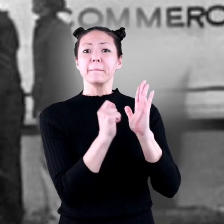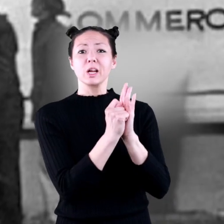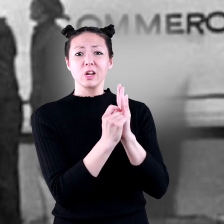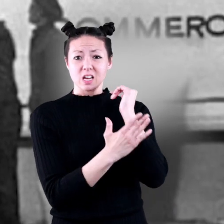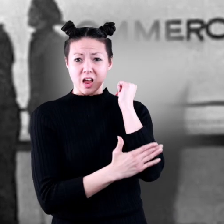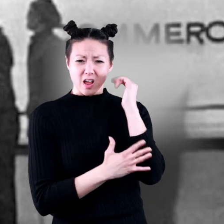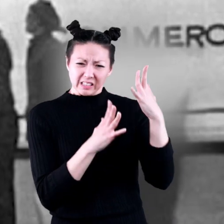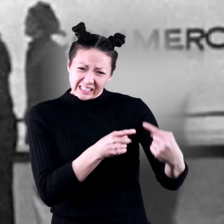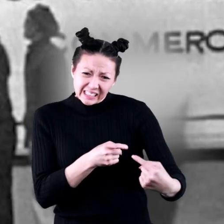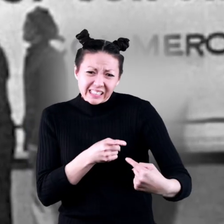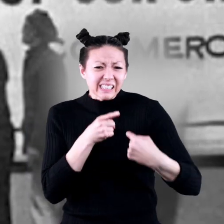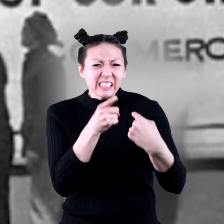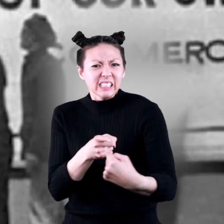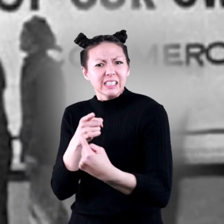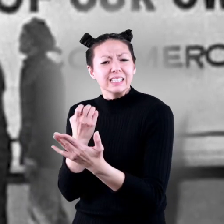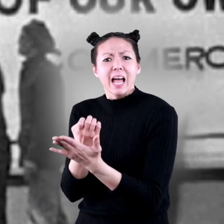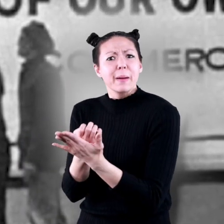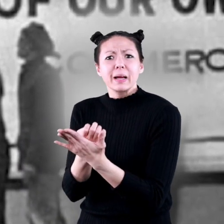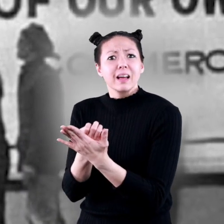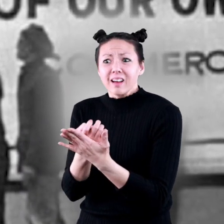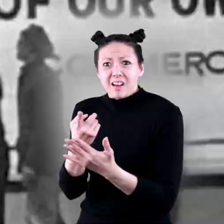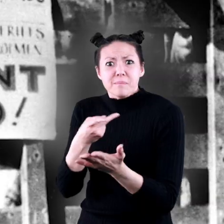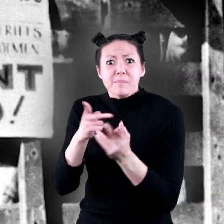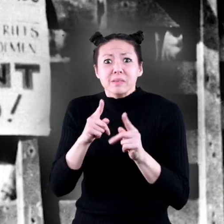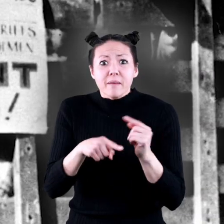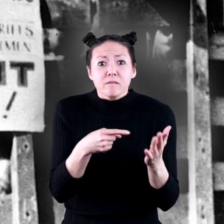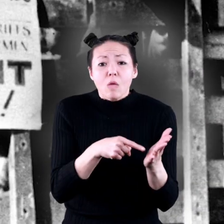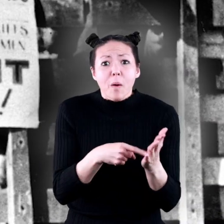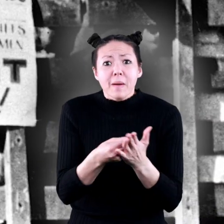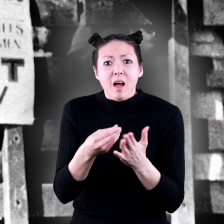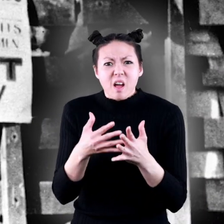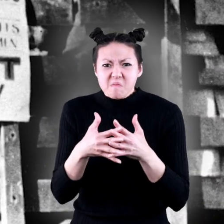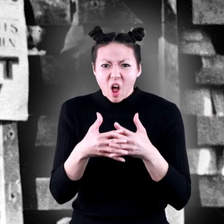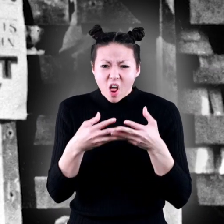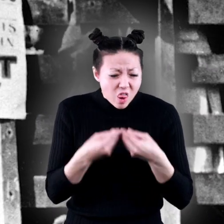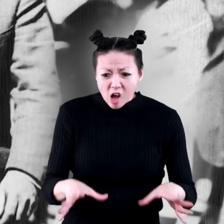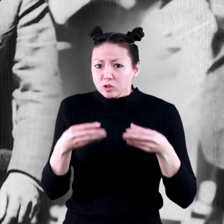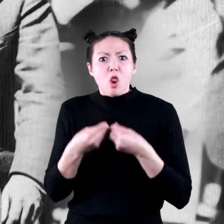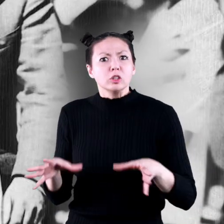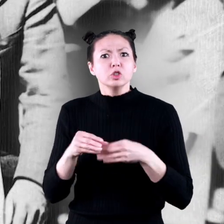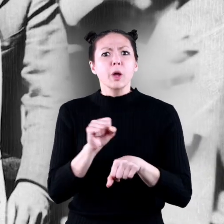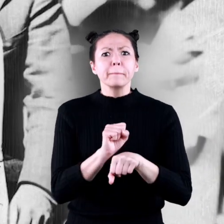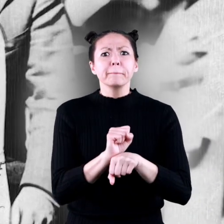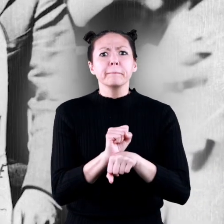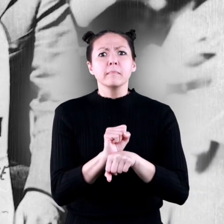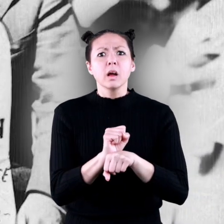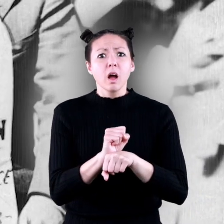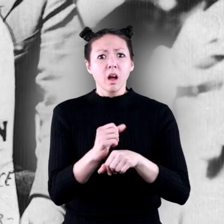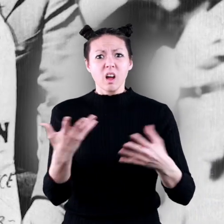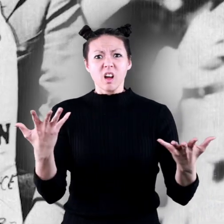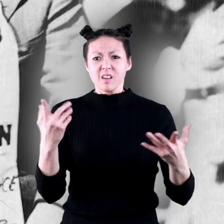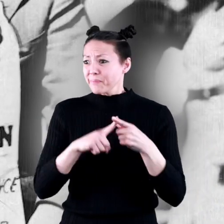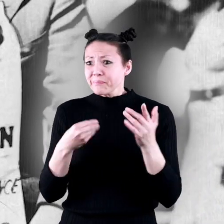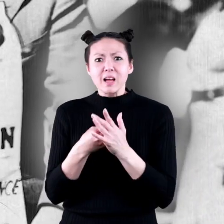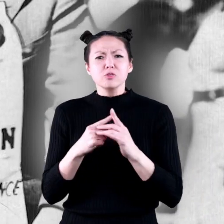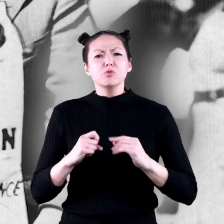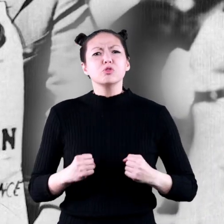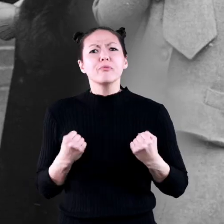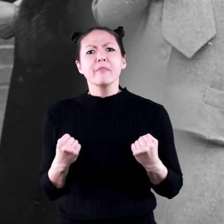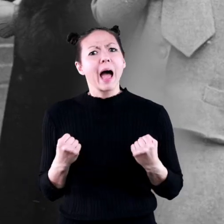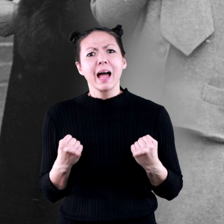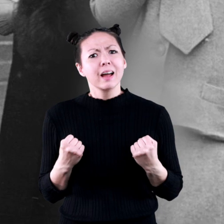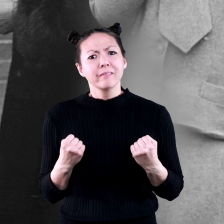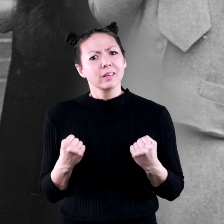a period when the country struggled economically. People couldn't afford things. Lots of Americans had to go without